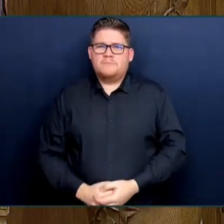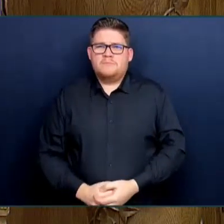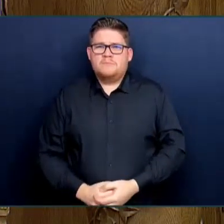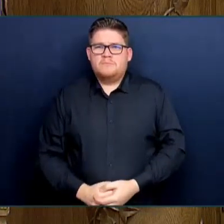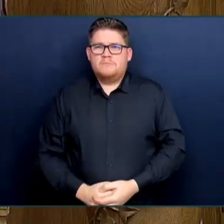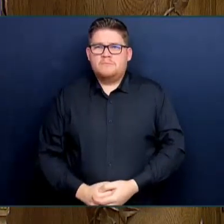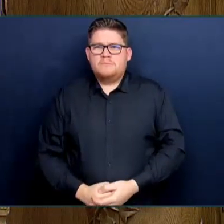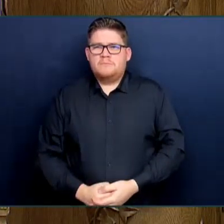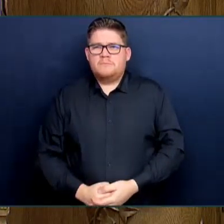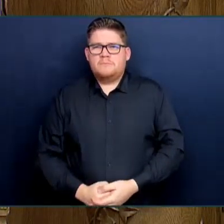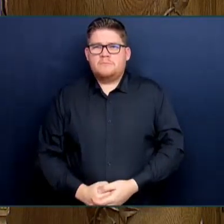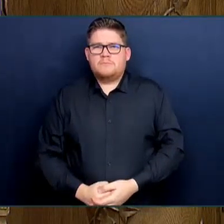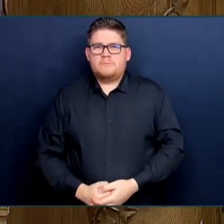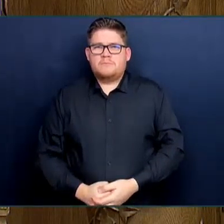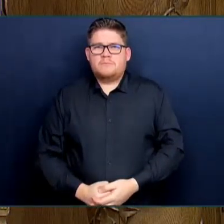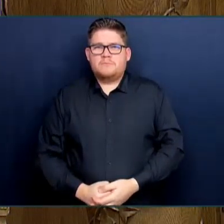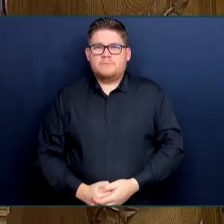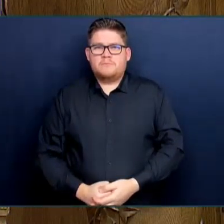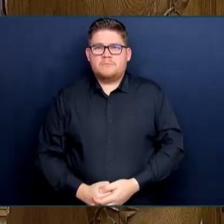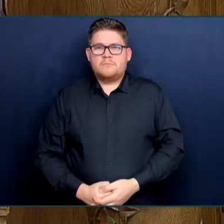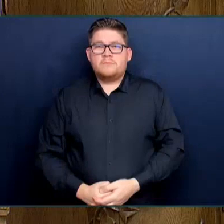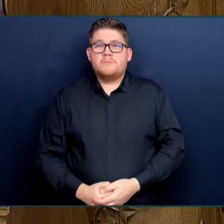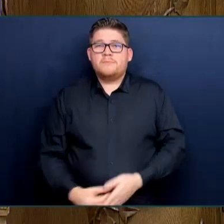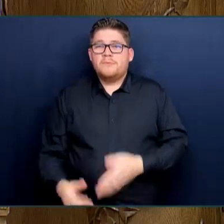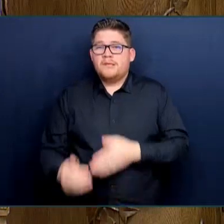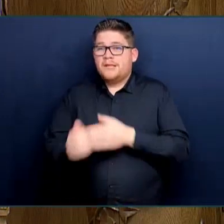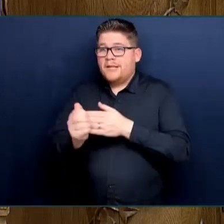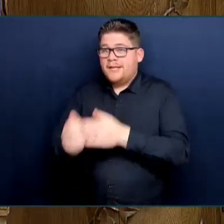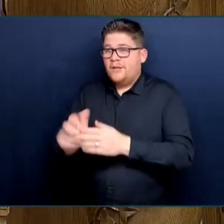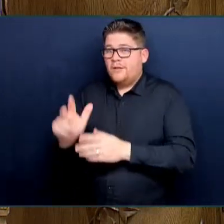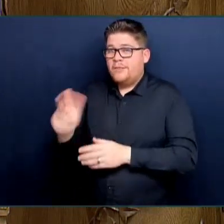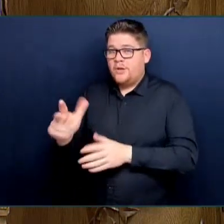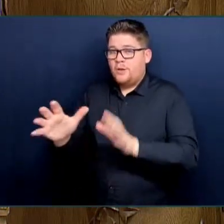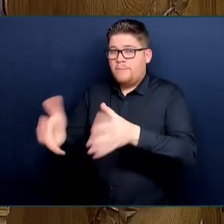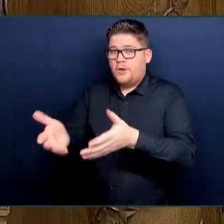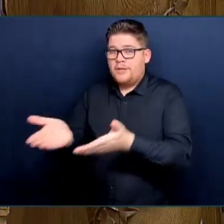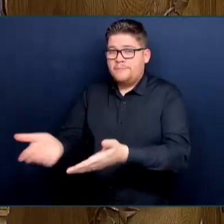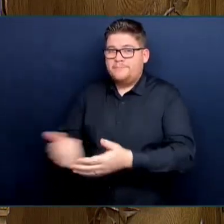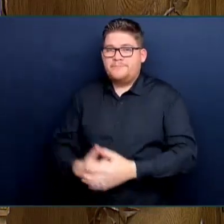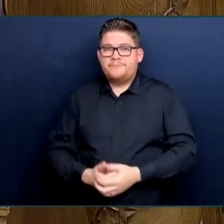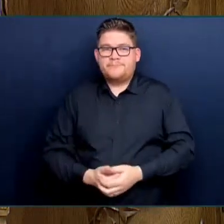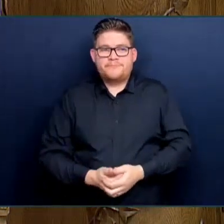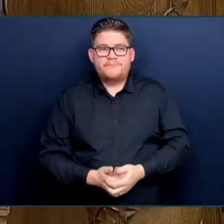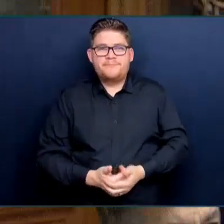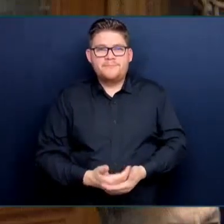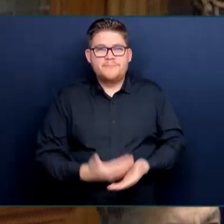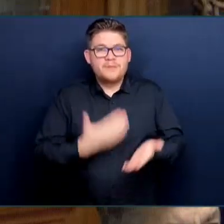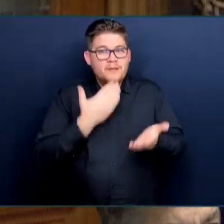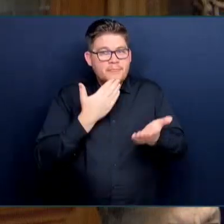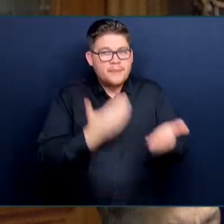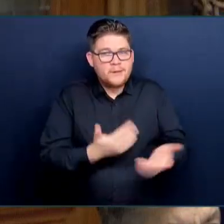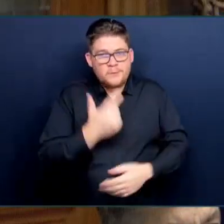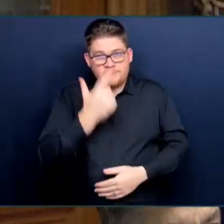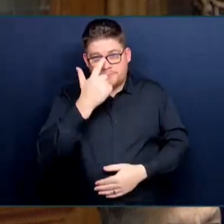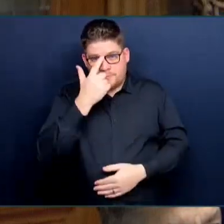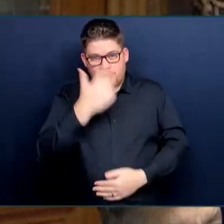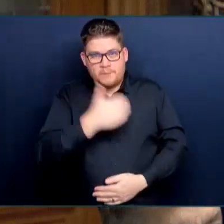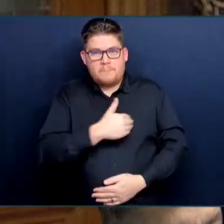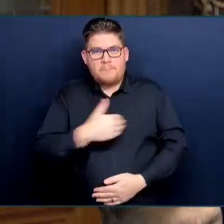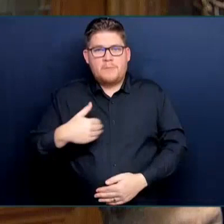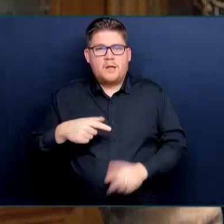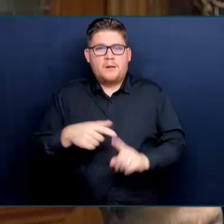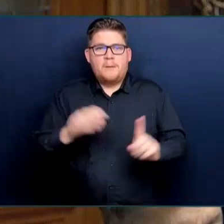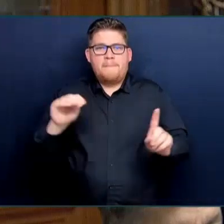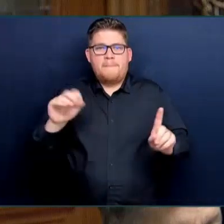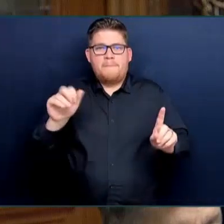Leader of the third party. Thank you, Honourable Speaker. As the member from Vancouver Mount Pleasant so eloquently reminded us, we have a responsibility to the